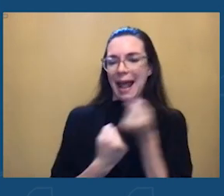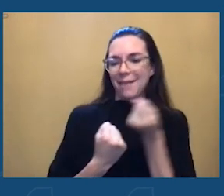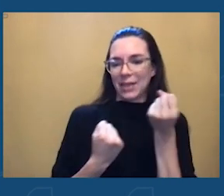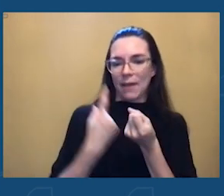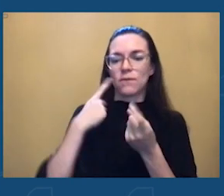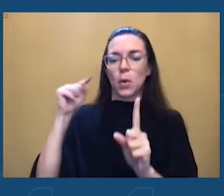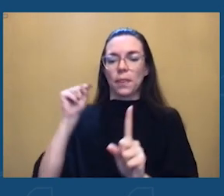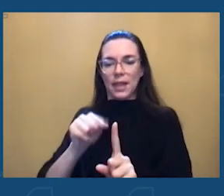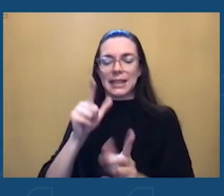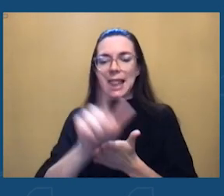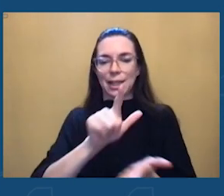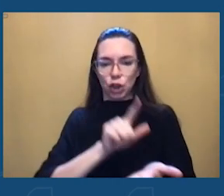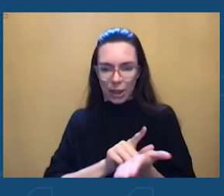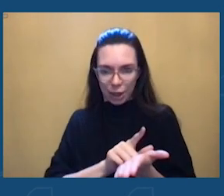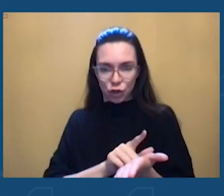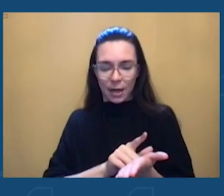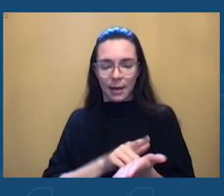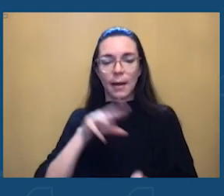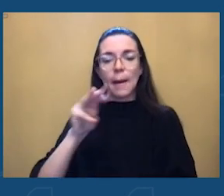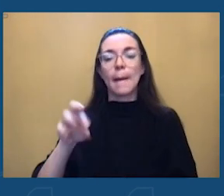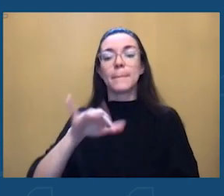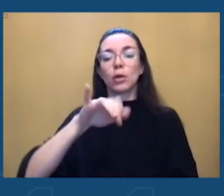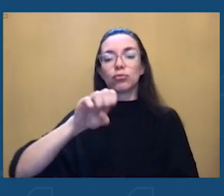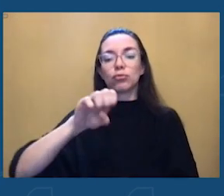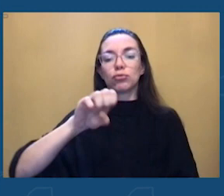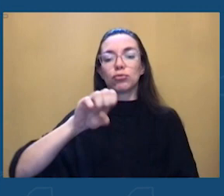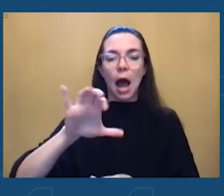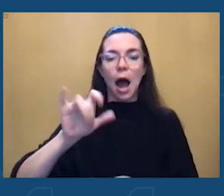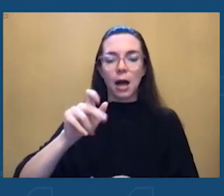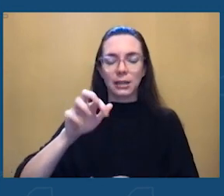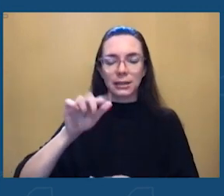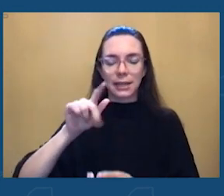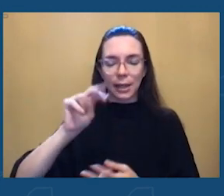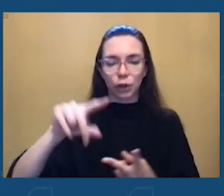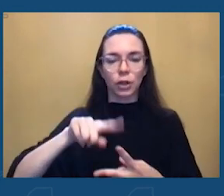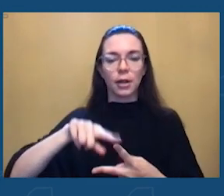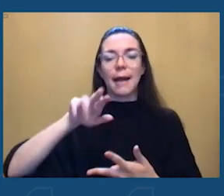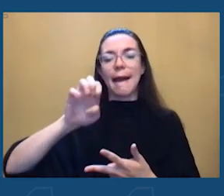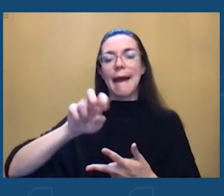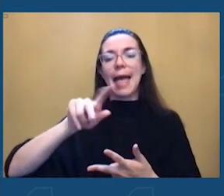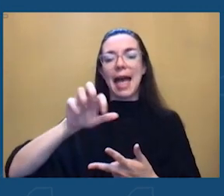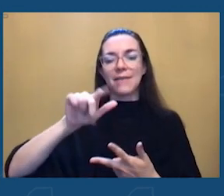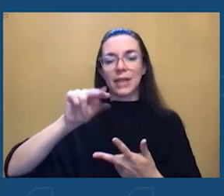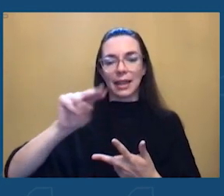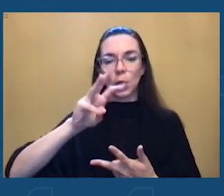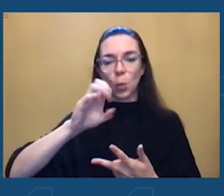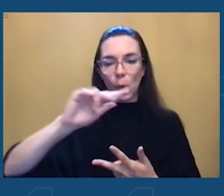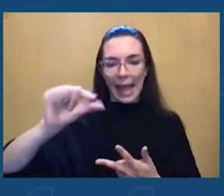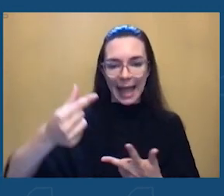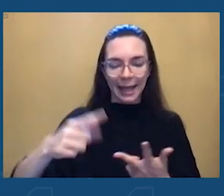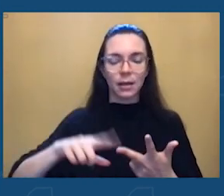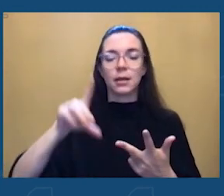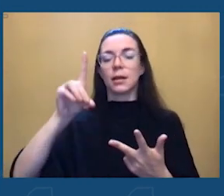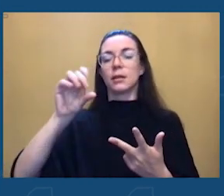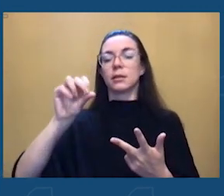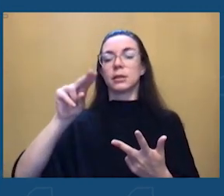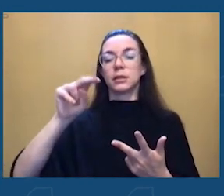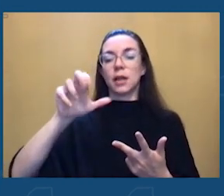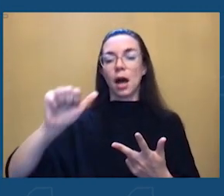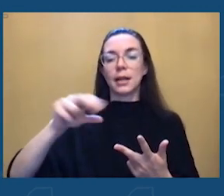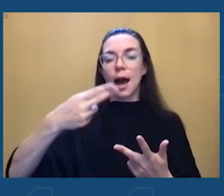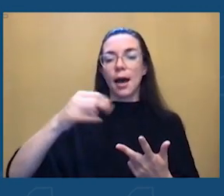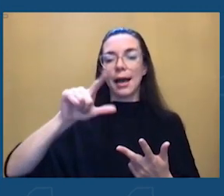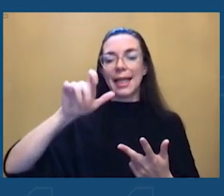legislation. Marissa Hochstetter, Evelyn Yang, Donna Hilton, and